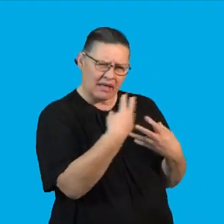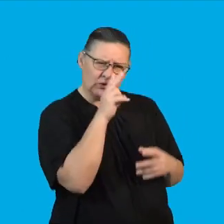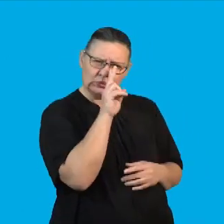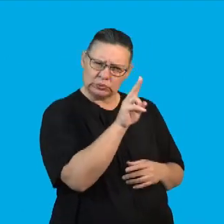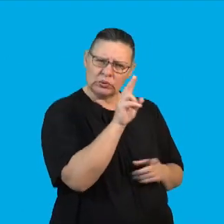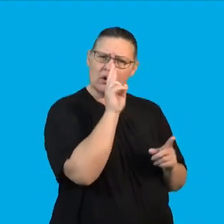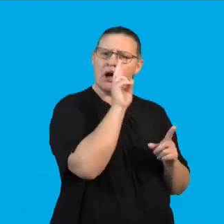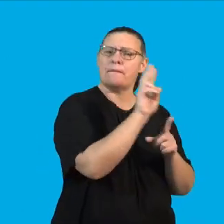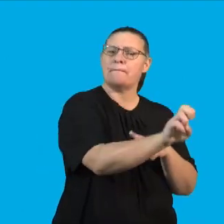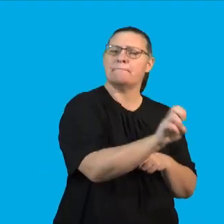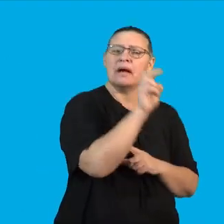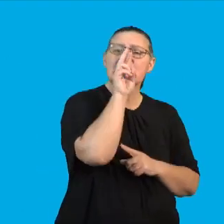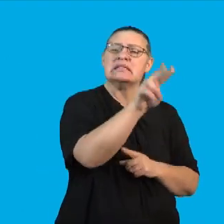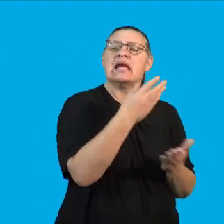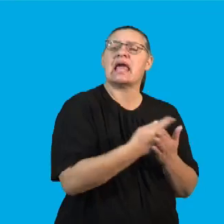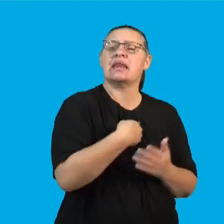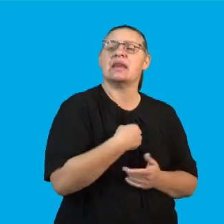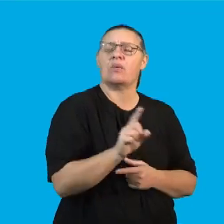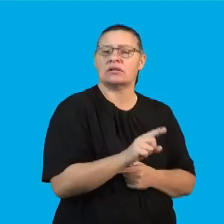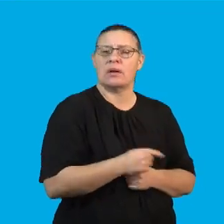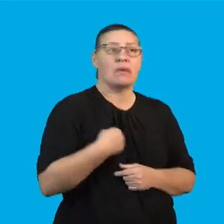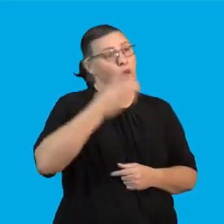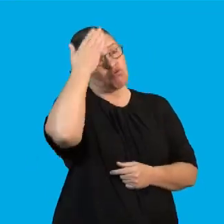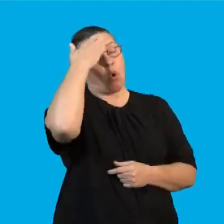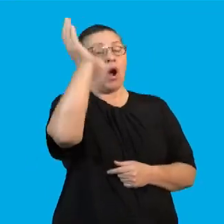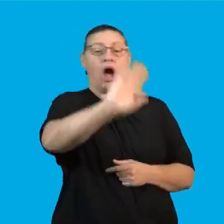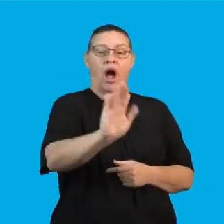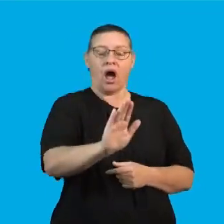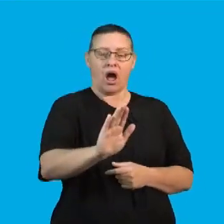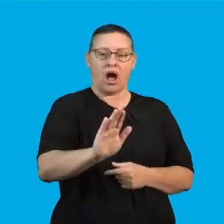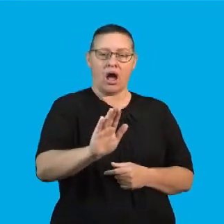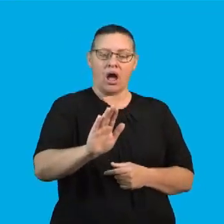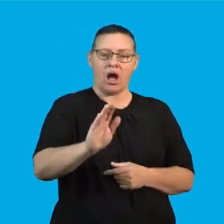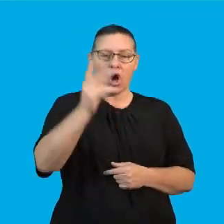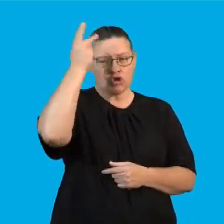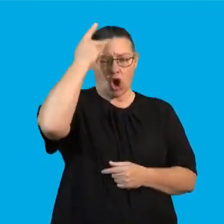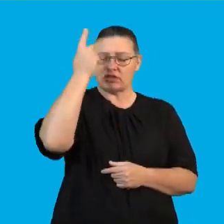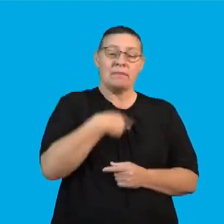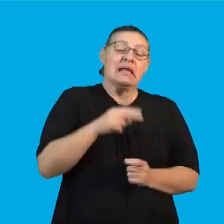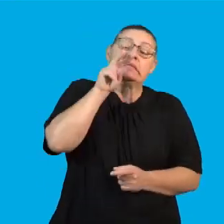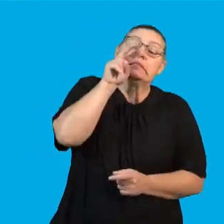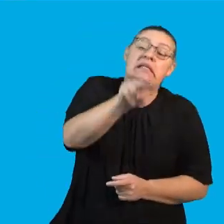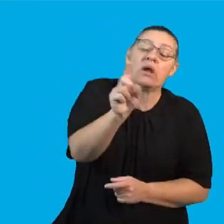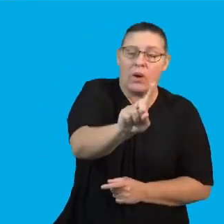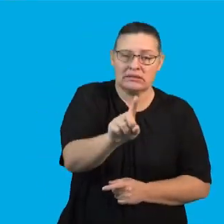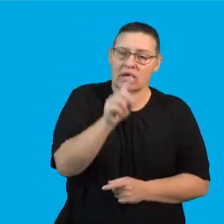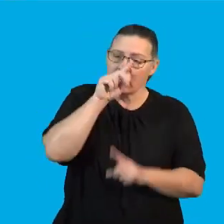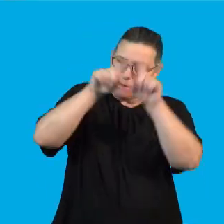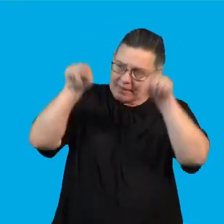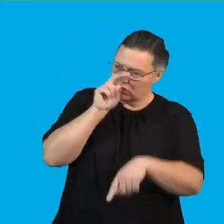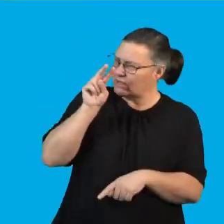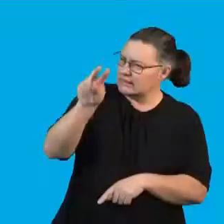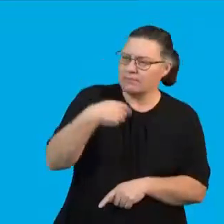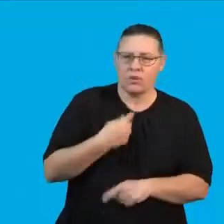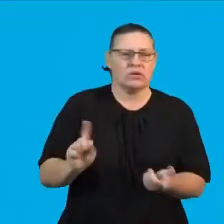you are going to give us two visible. Visible, what you can see. Not what you know, not your prior knowledge, but what you can